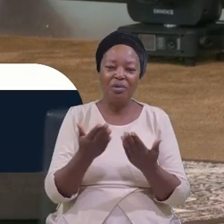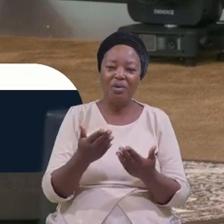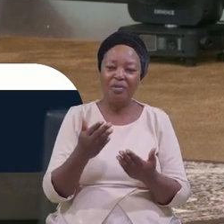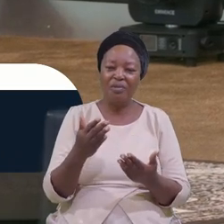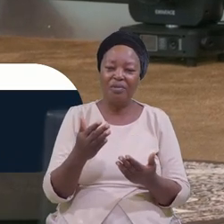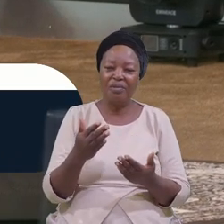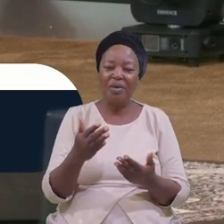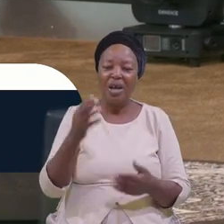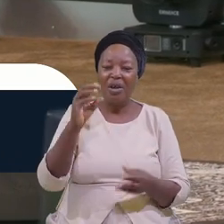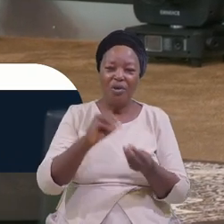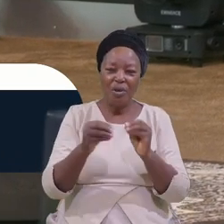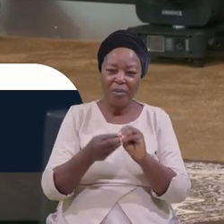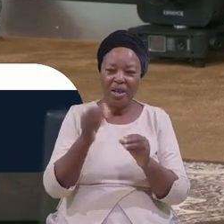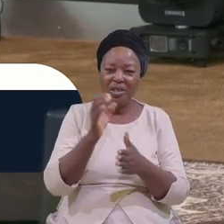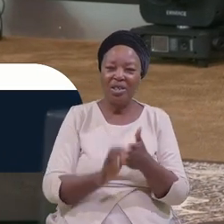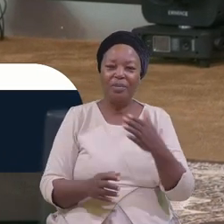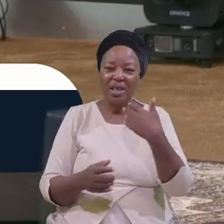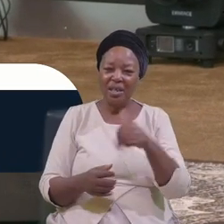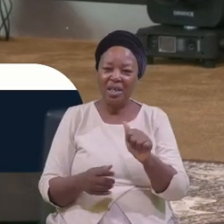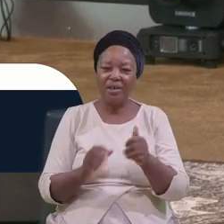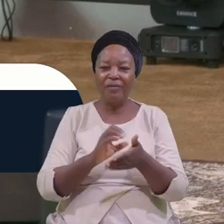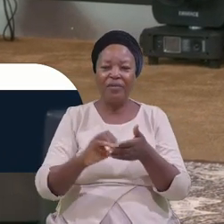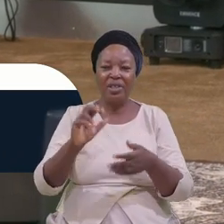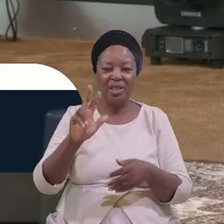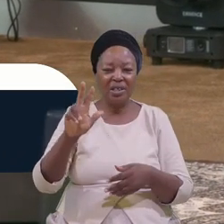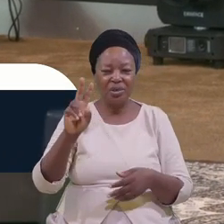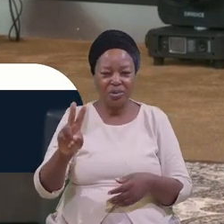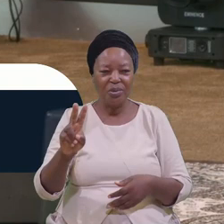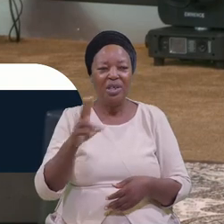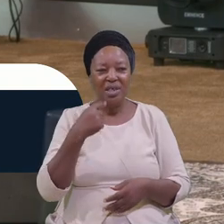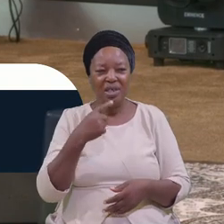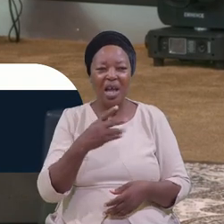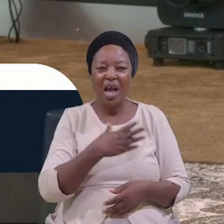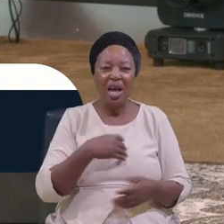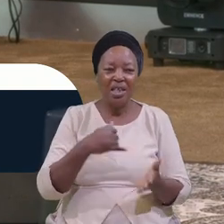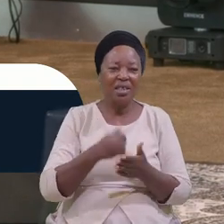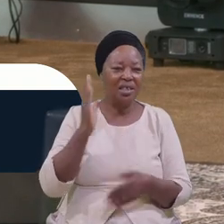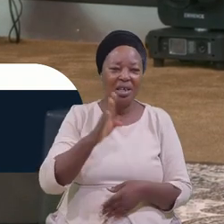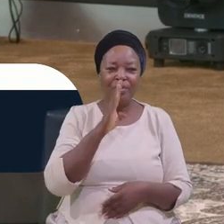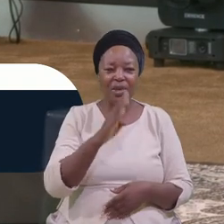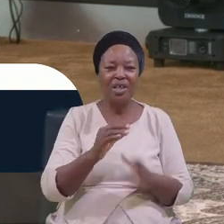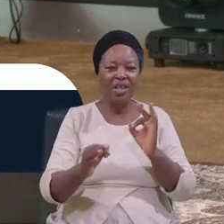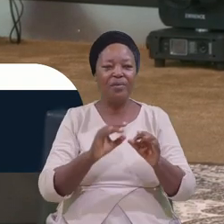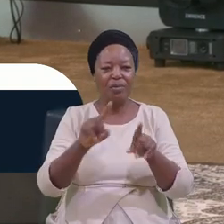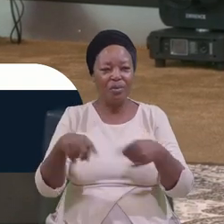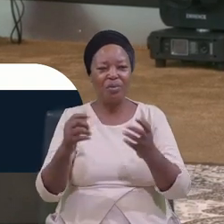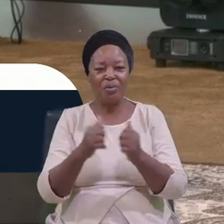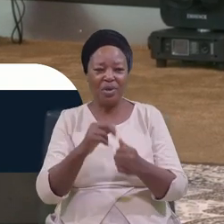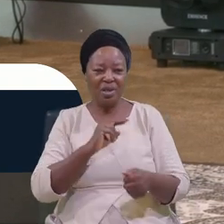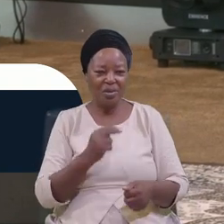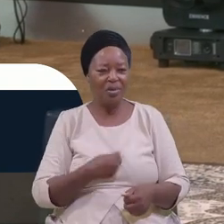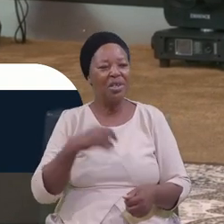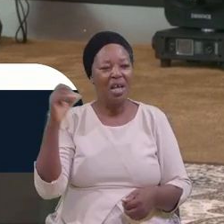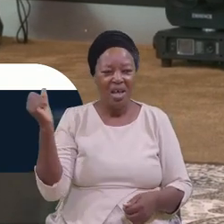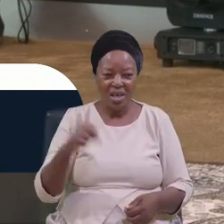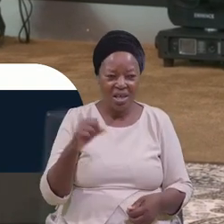32. It tells us here, it says, and it shall be, if thou goest us, yea,